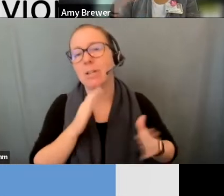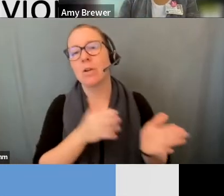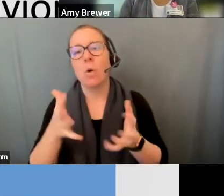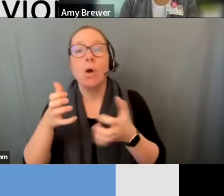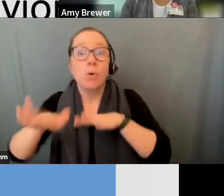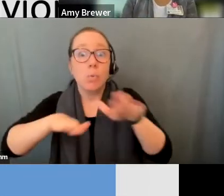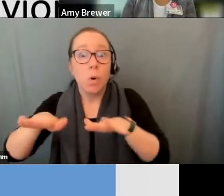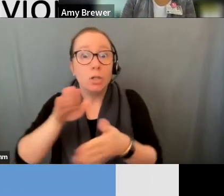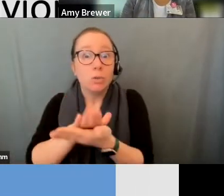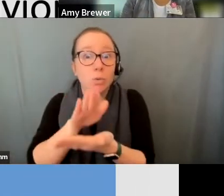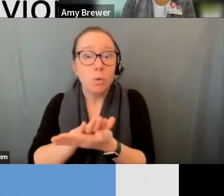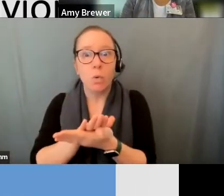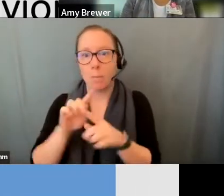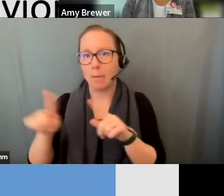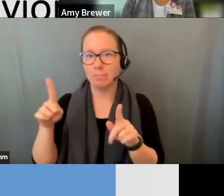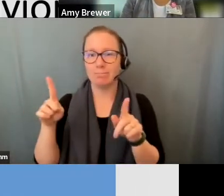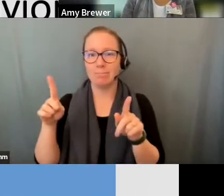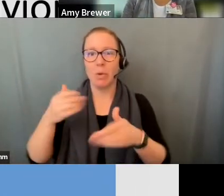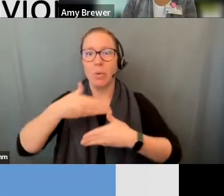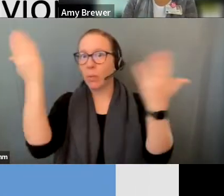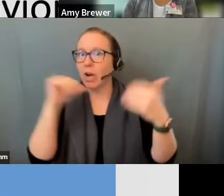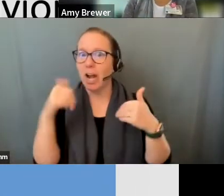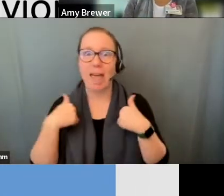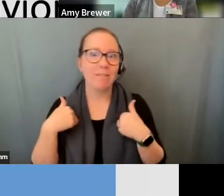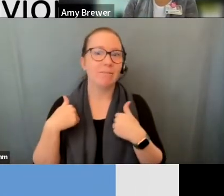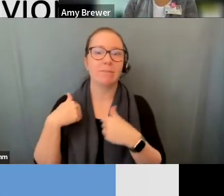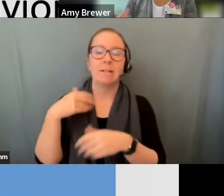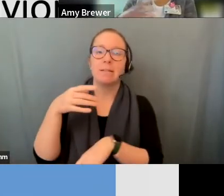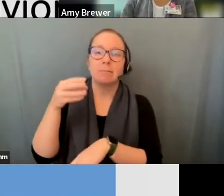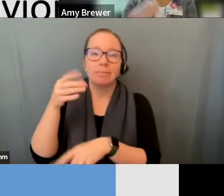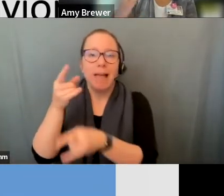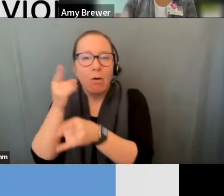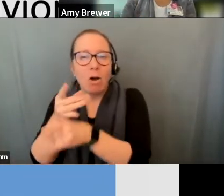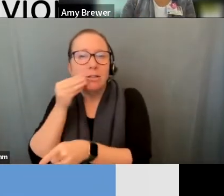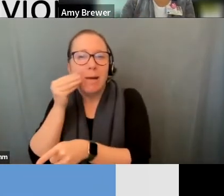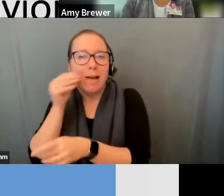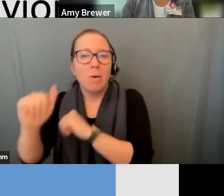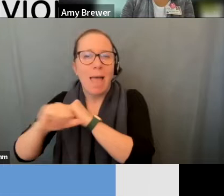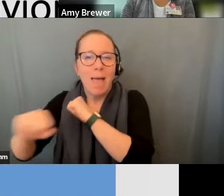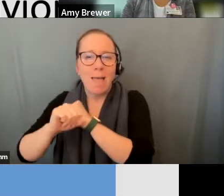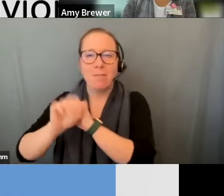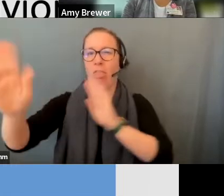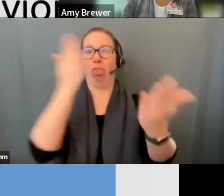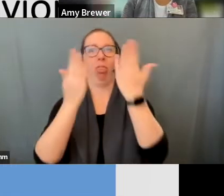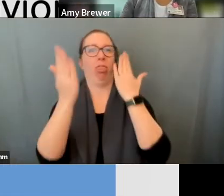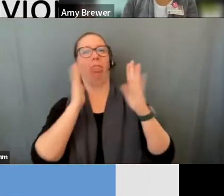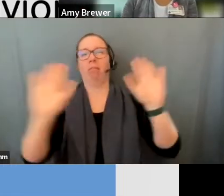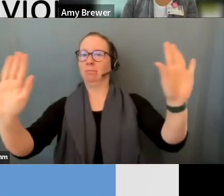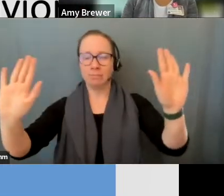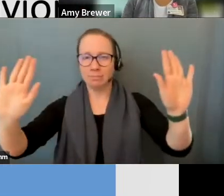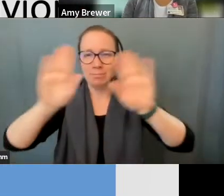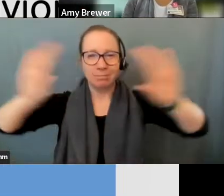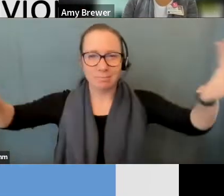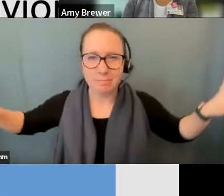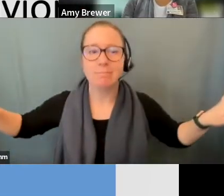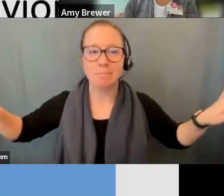with free of alcohol, tobacco ads. And we're looking for those changes. And if clinicians kind of join in and say, this is why